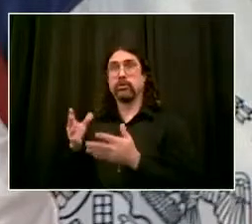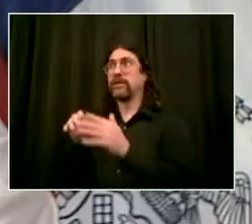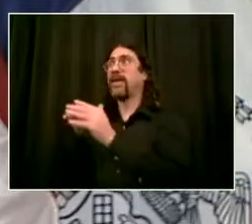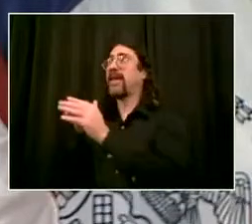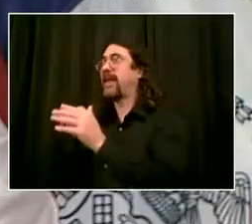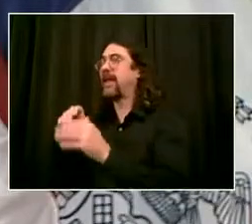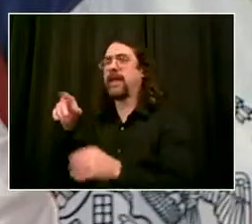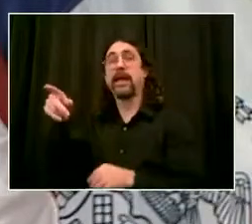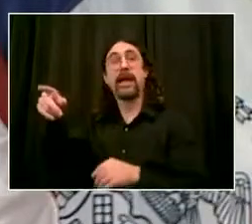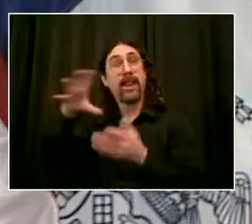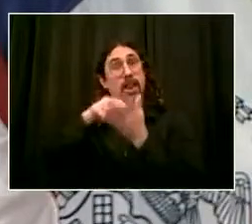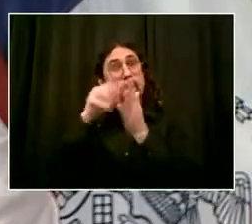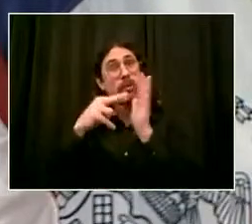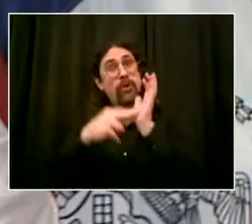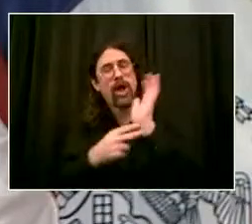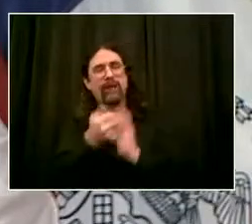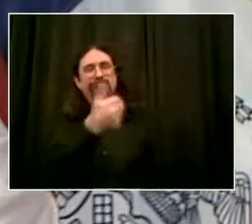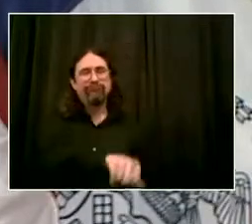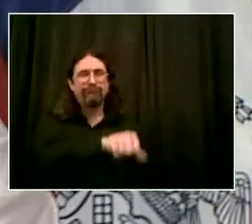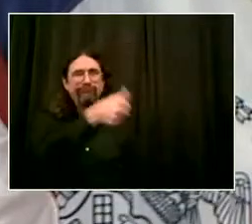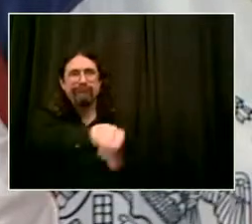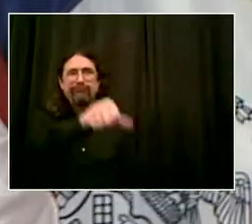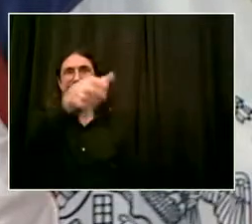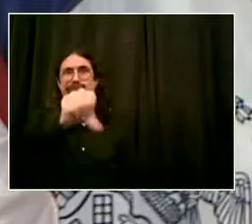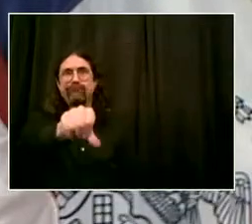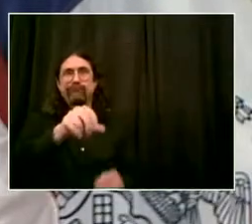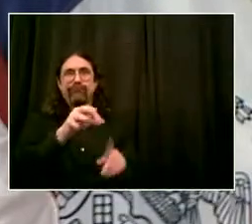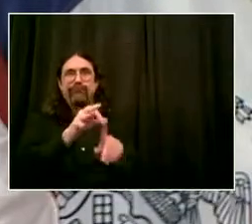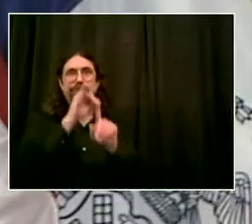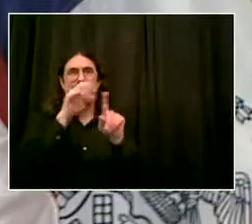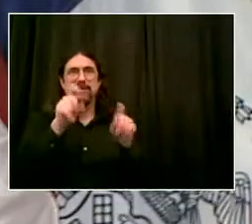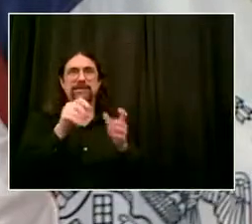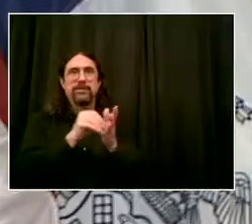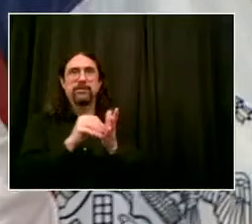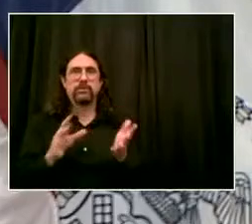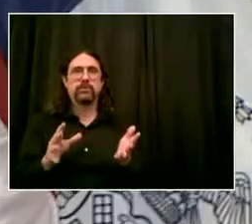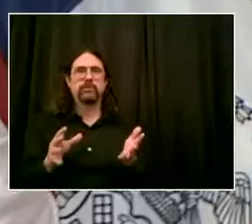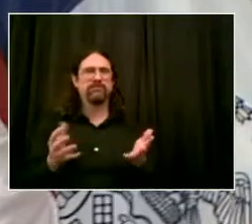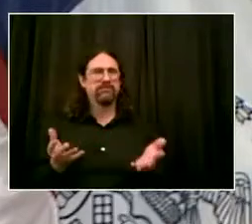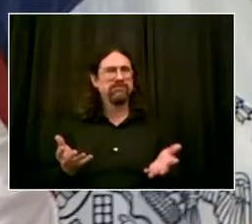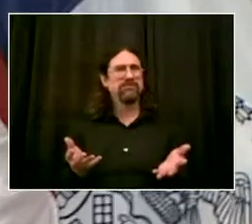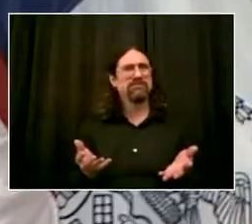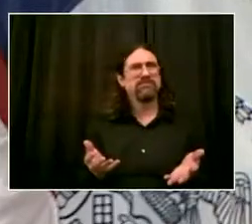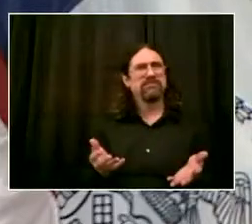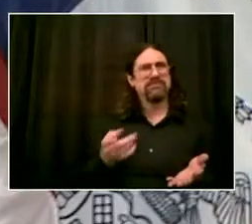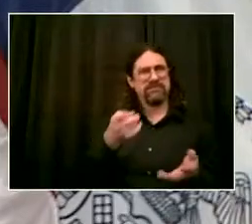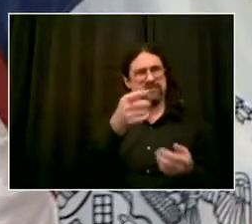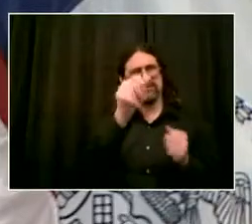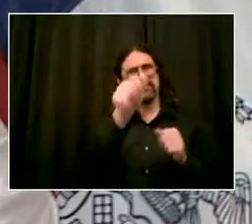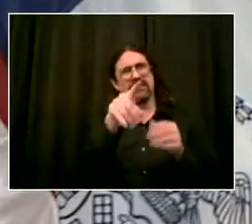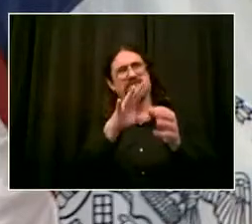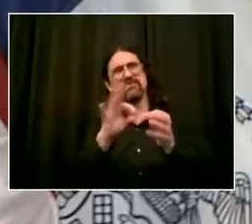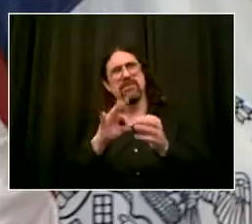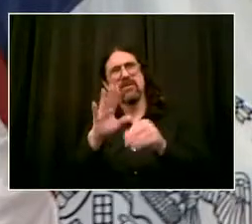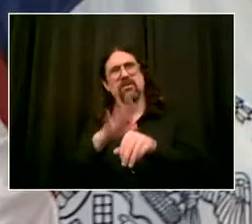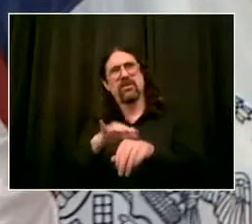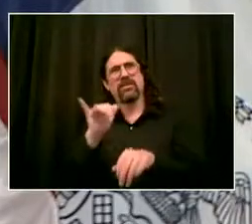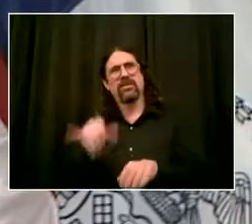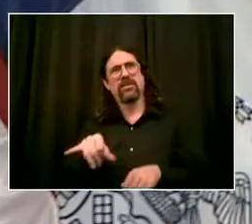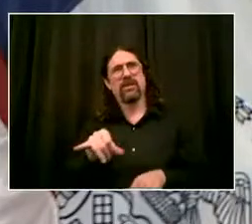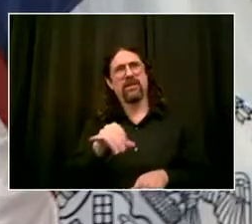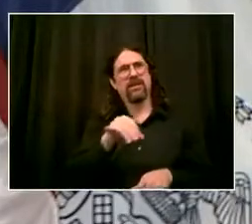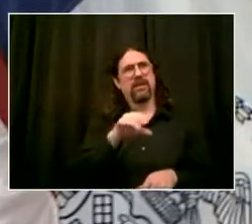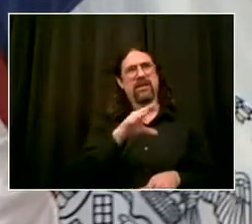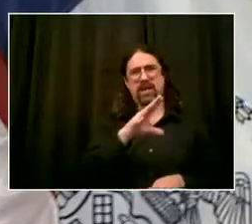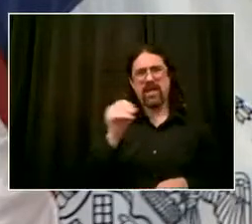I'm not negating that report I just have not heard that having had a lot of conversations with a lot of people about learning Bridges I've not heard that